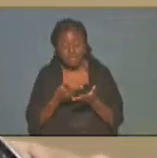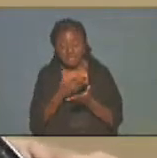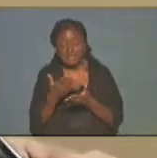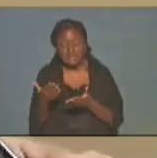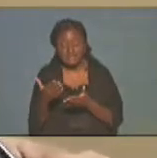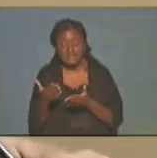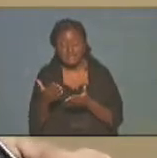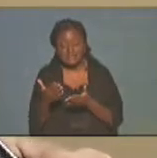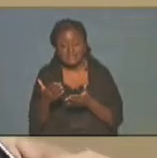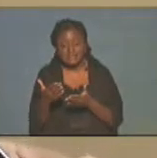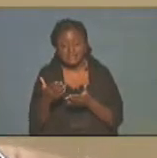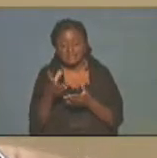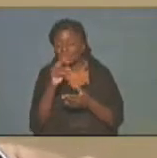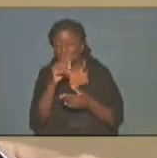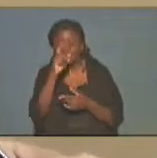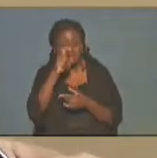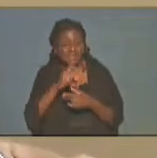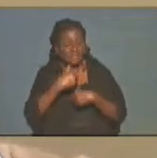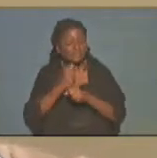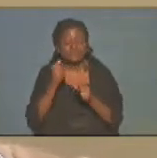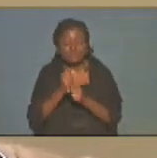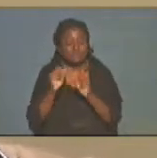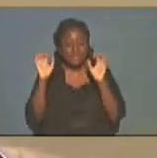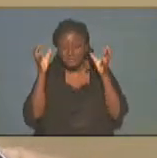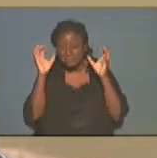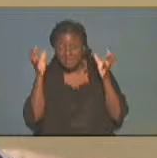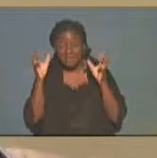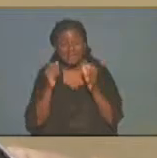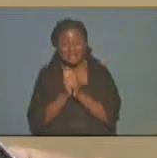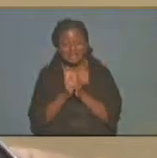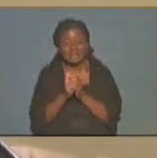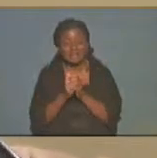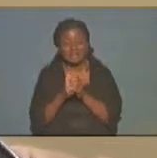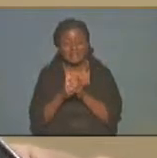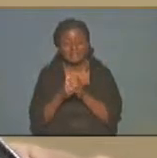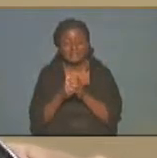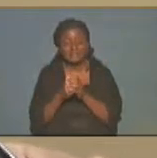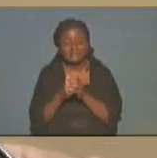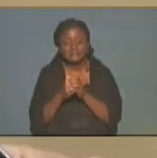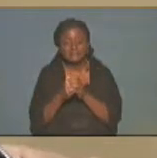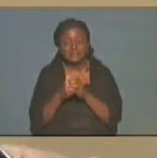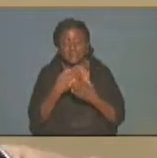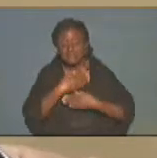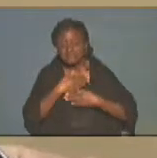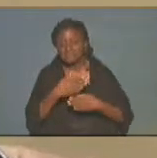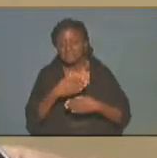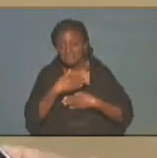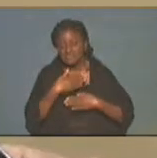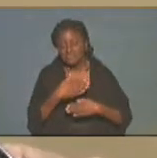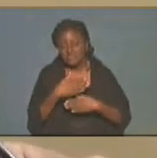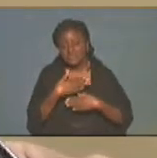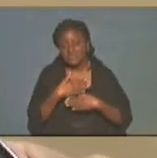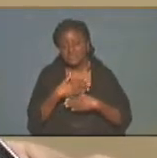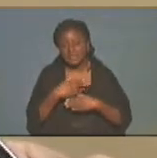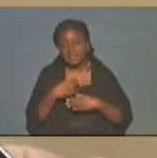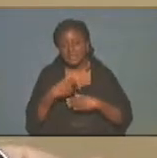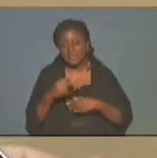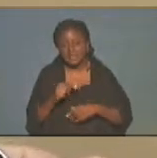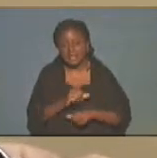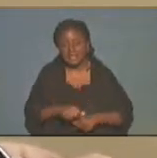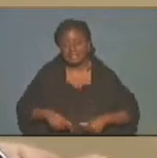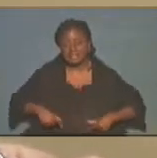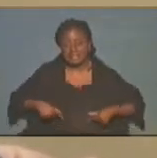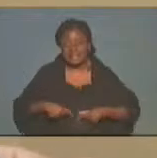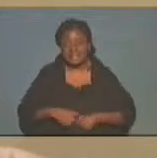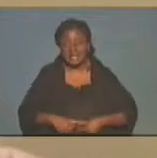no need to create panic. Our numbers for upper respiratory tract infection and gastrointestinal infections at